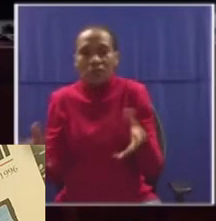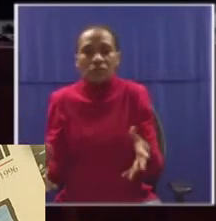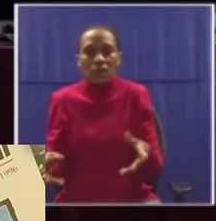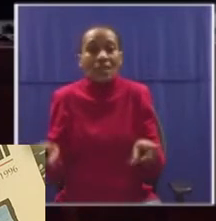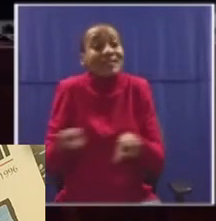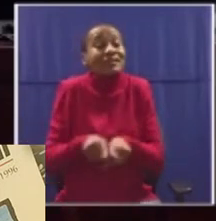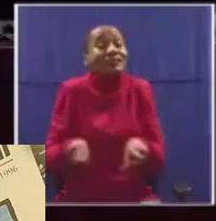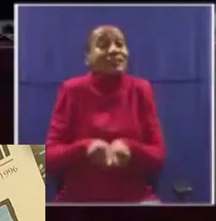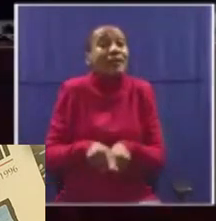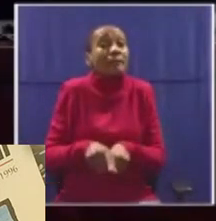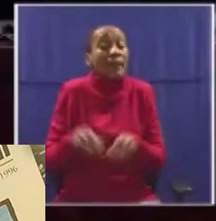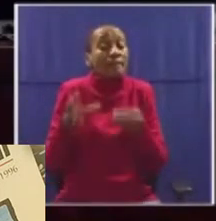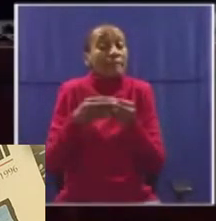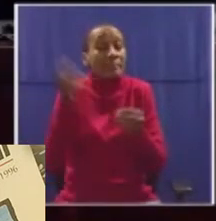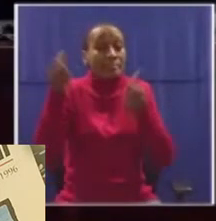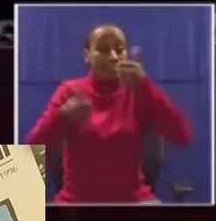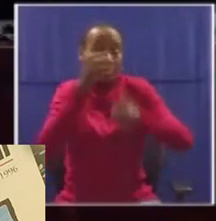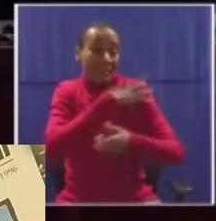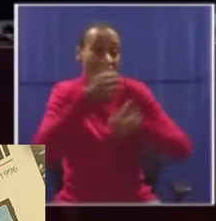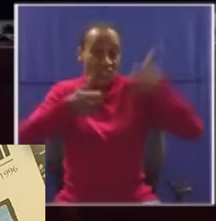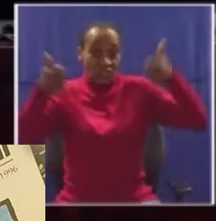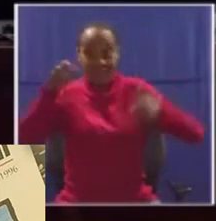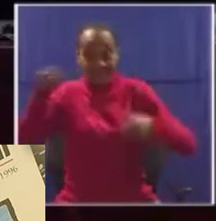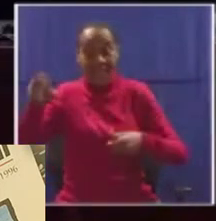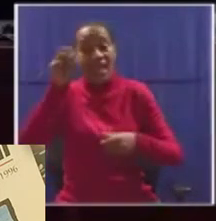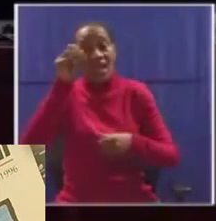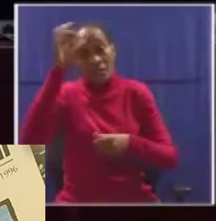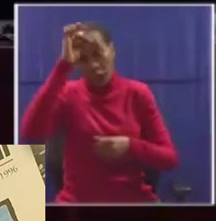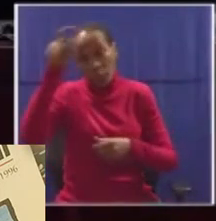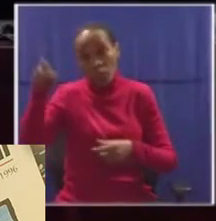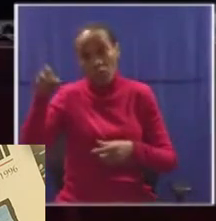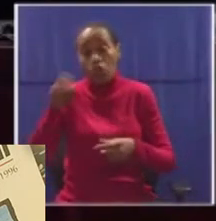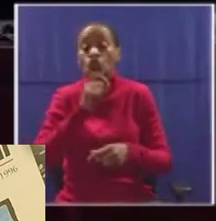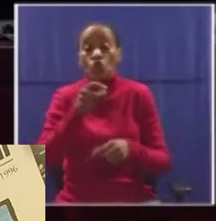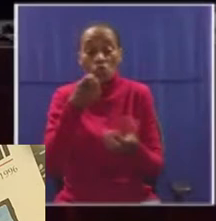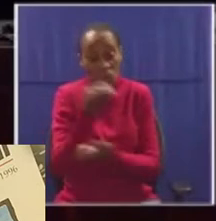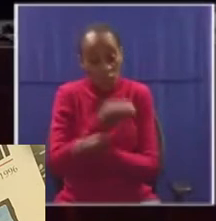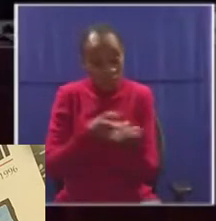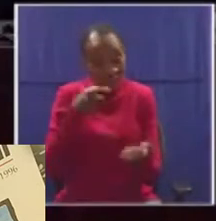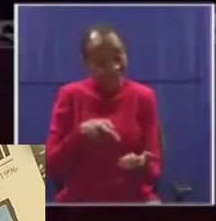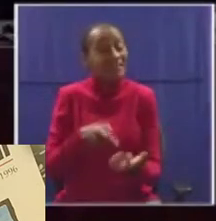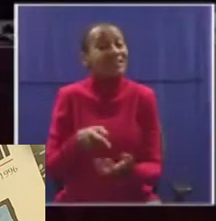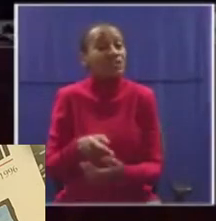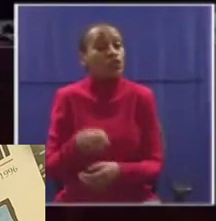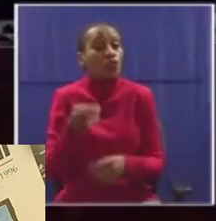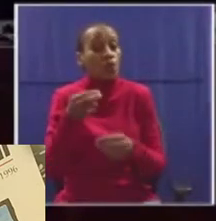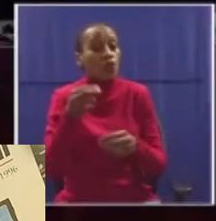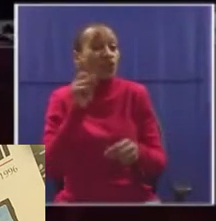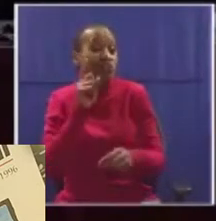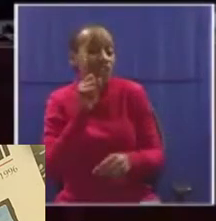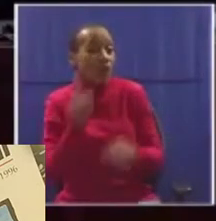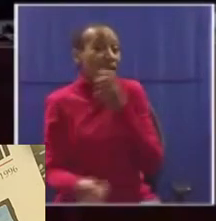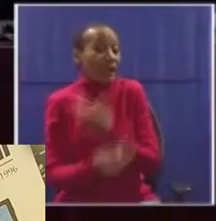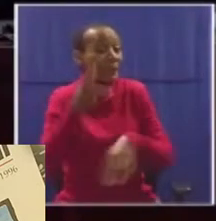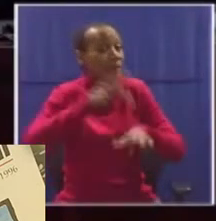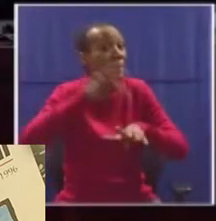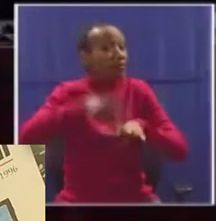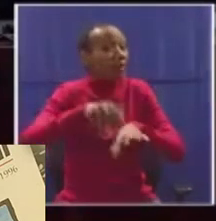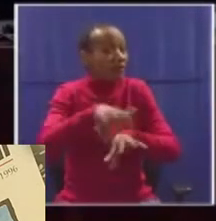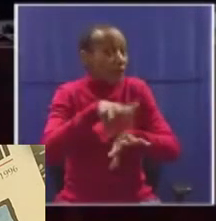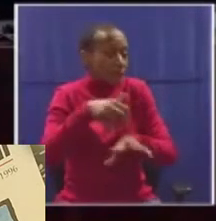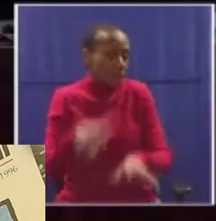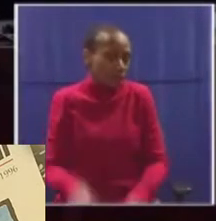decision makers at saps use this equipment to track those who robbed with the ramaphosa's illicit dollars at palapalifan